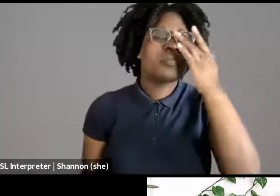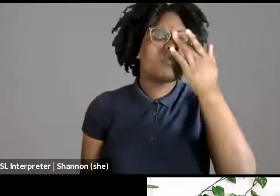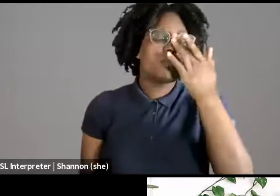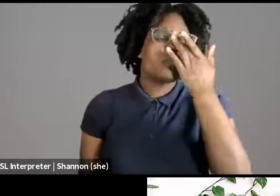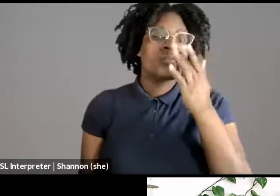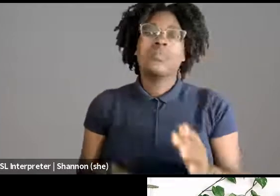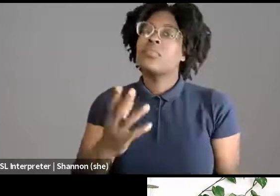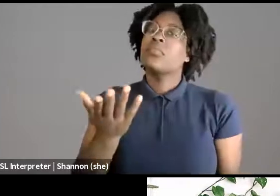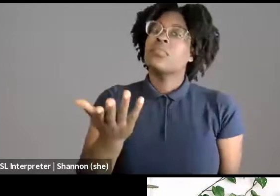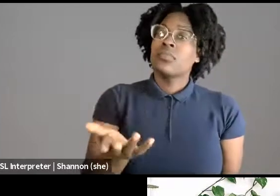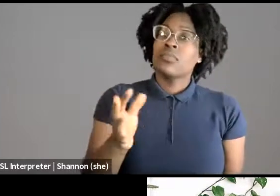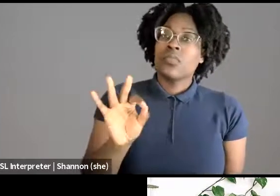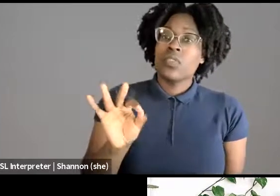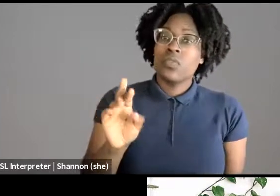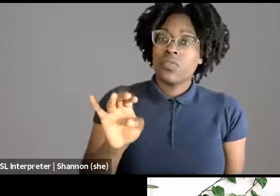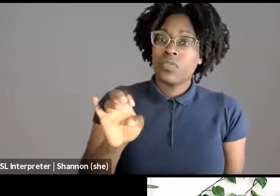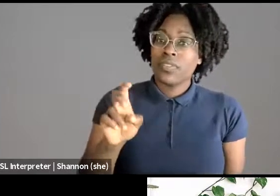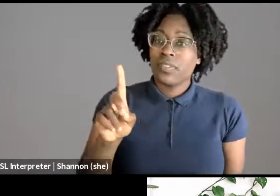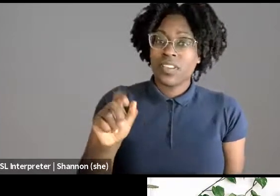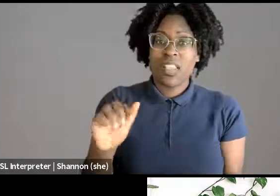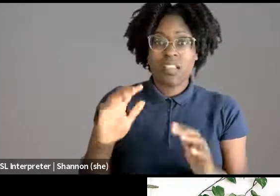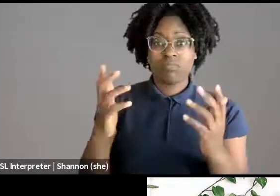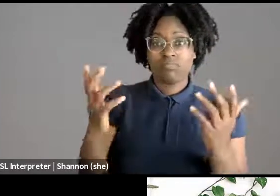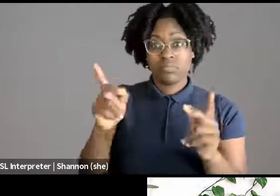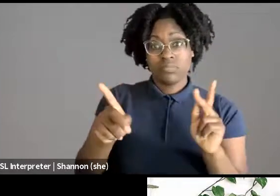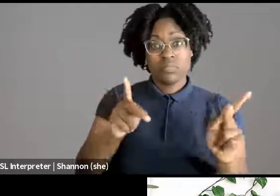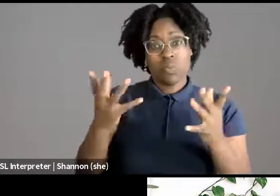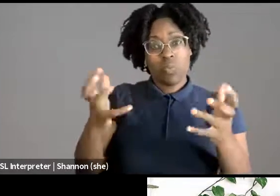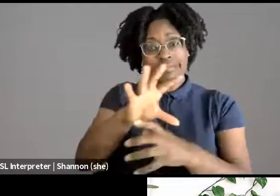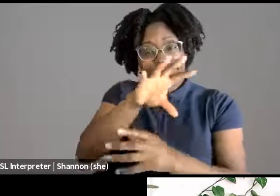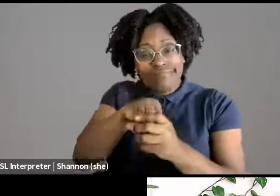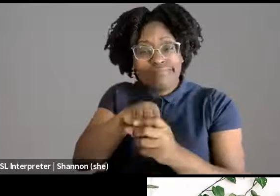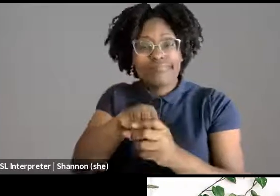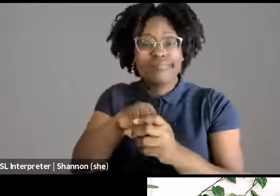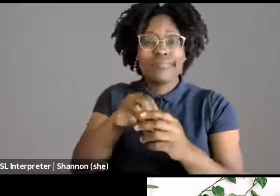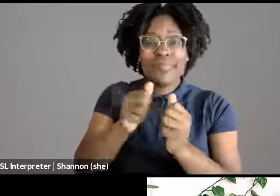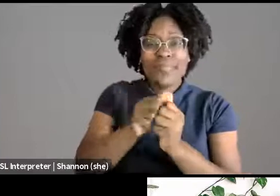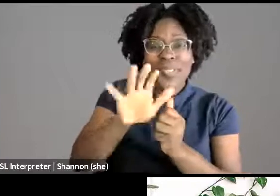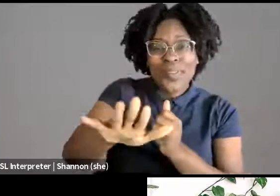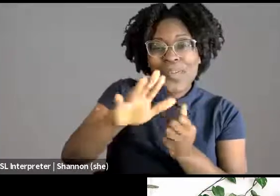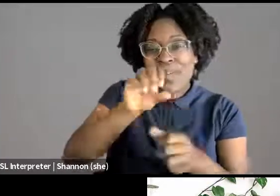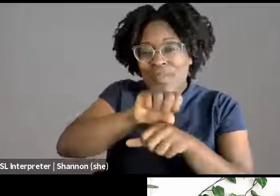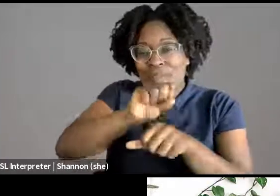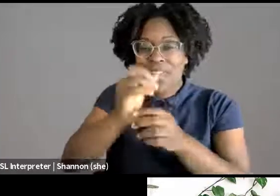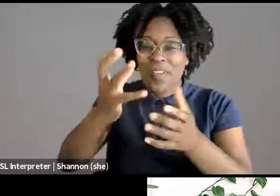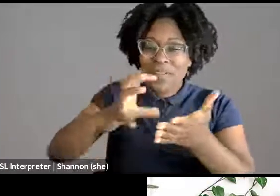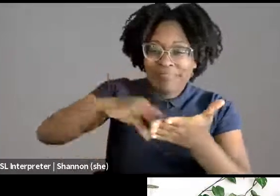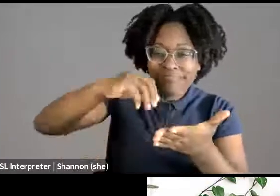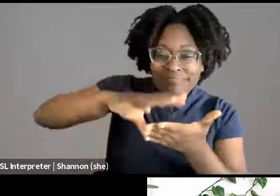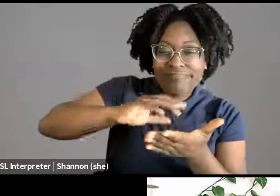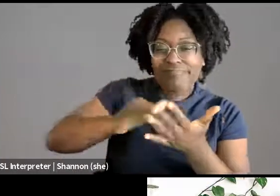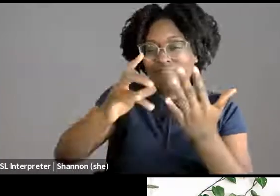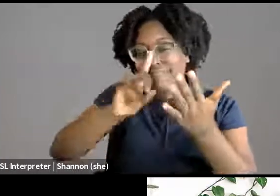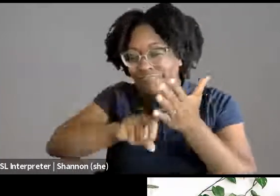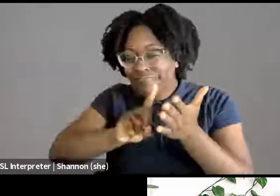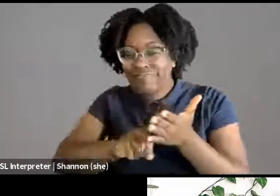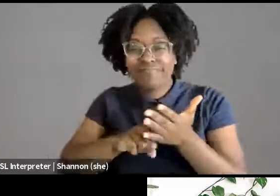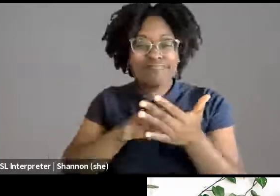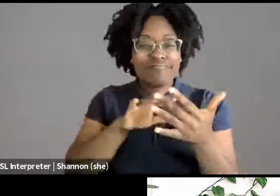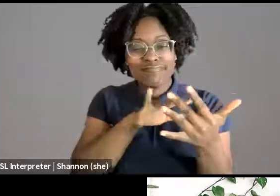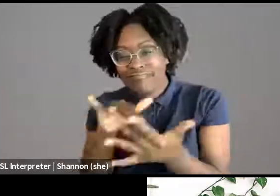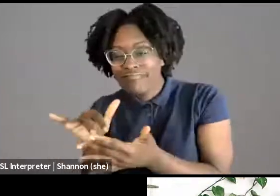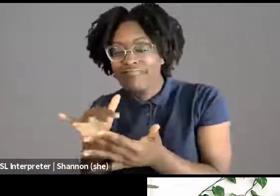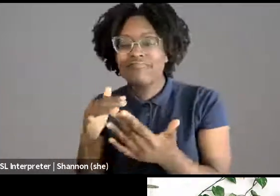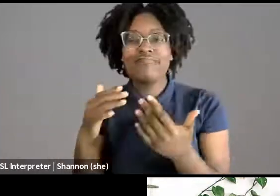people get involved with your work? Where can they learn more? How can they get involved? People and companies, right? I think you